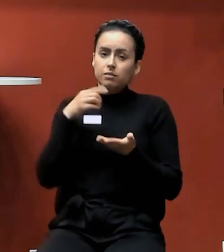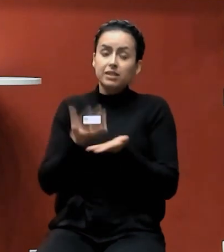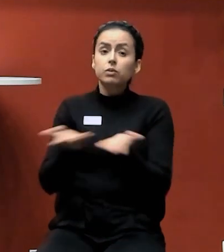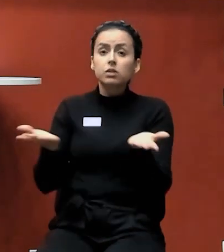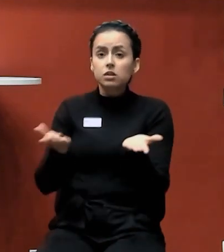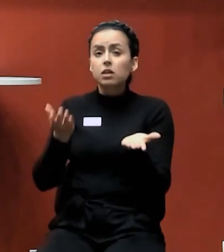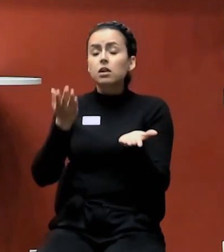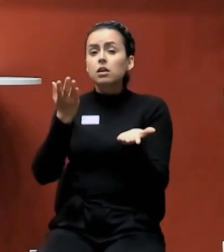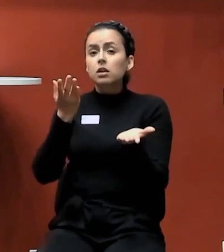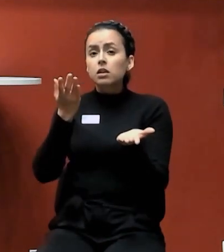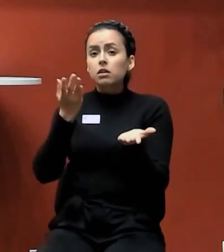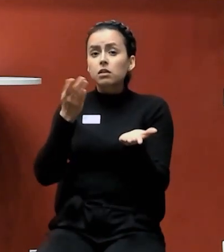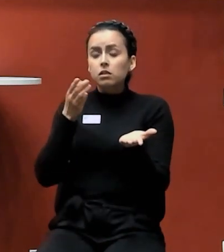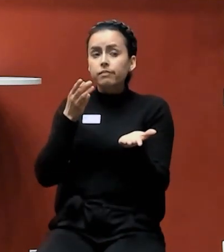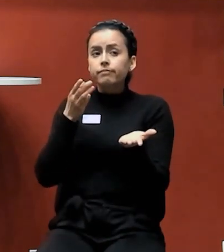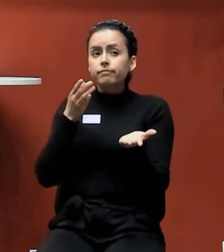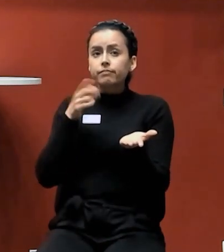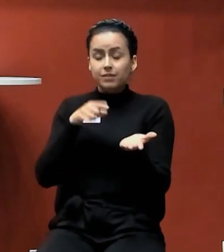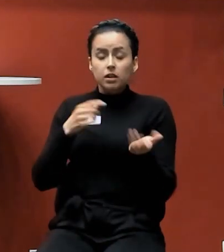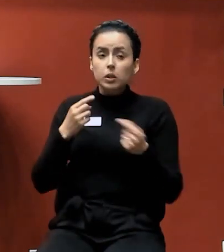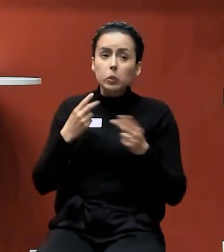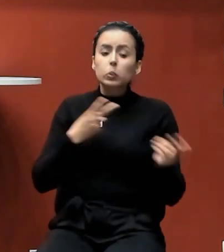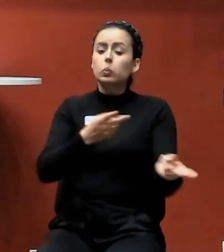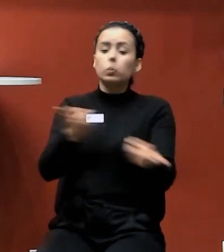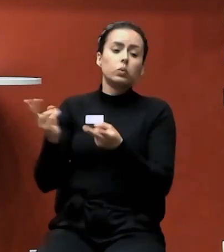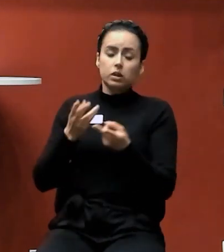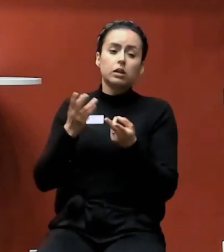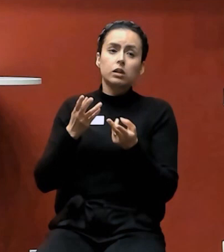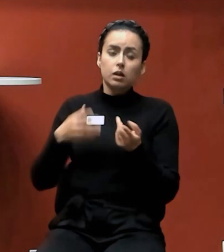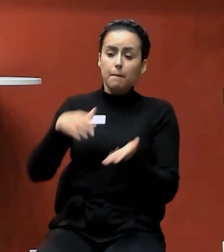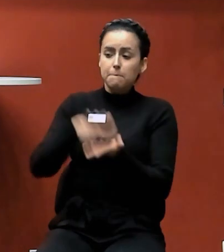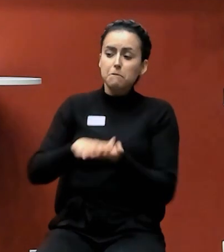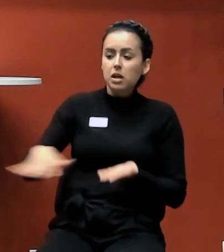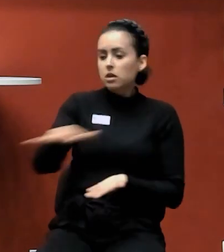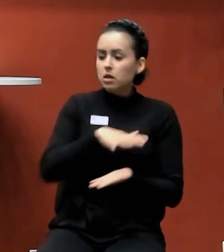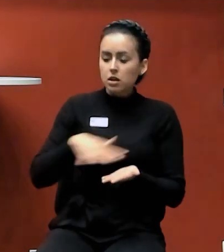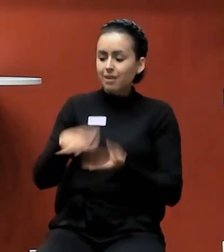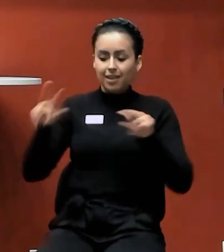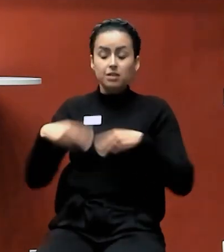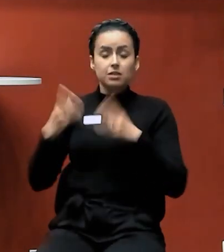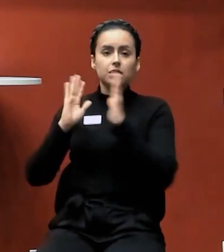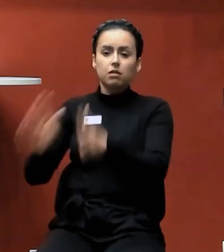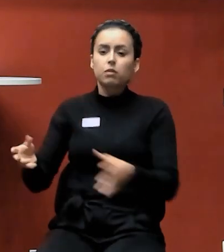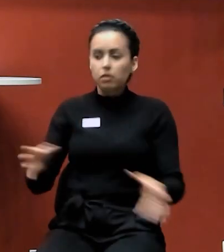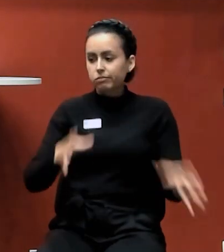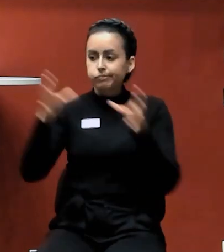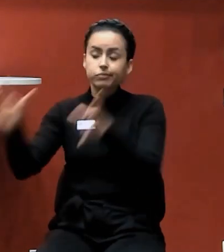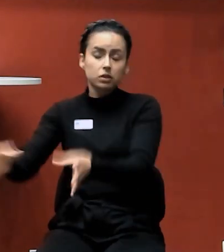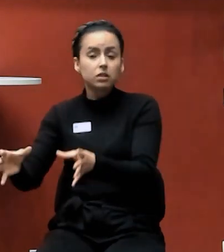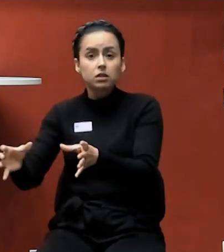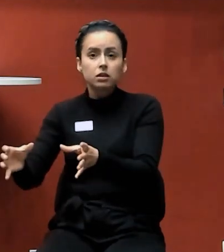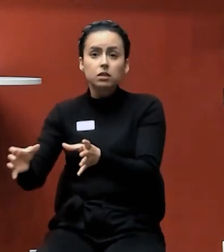which took place in a public place, which is great. Take your dance on the street. It's